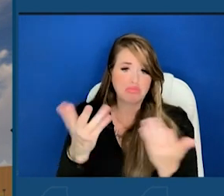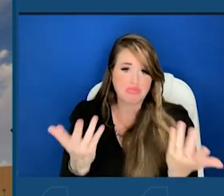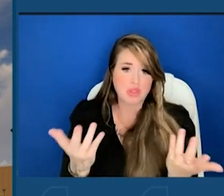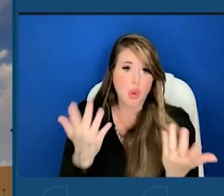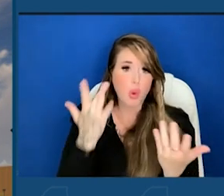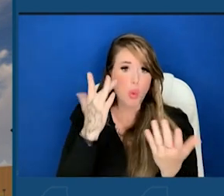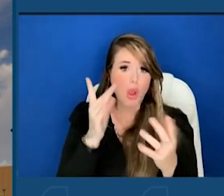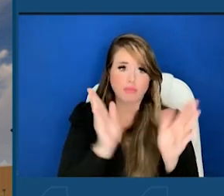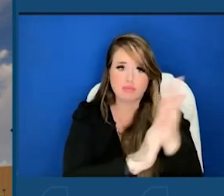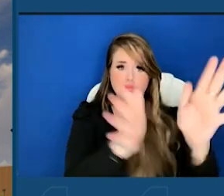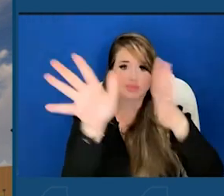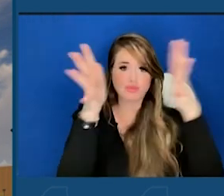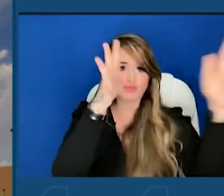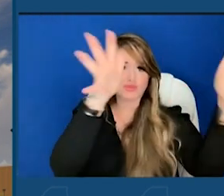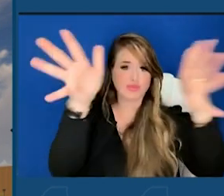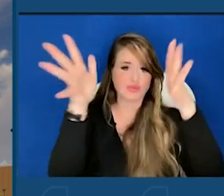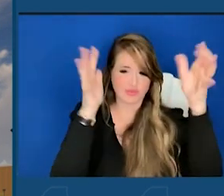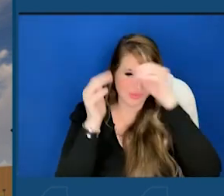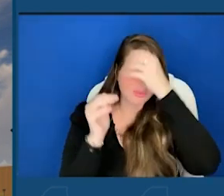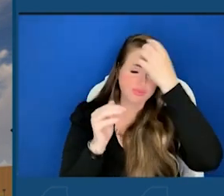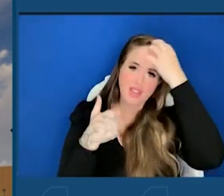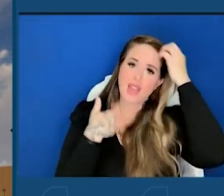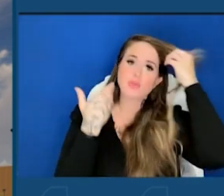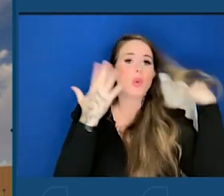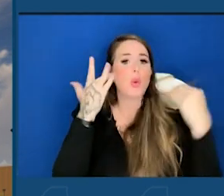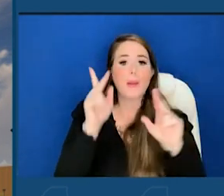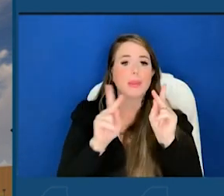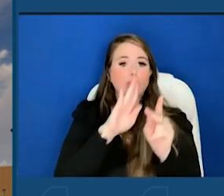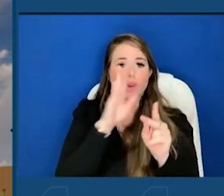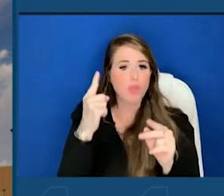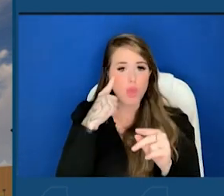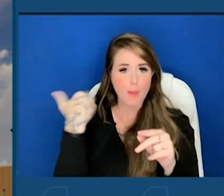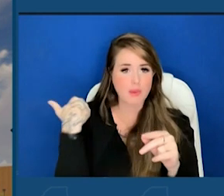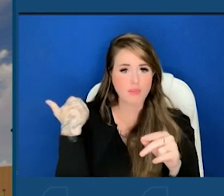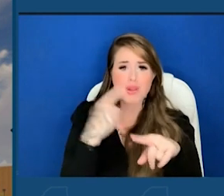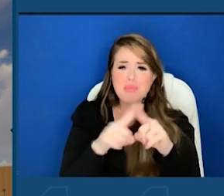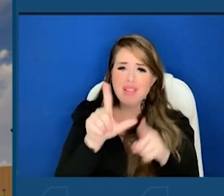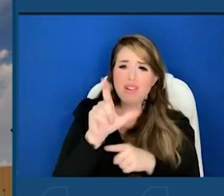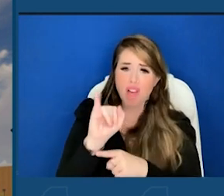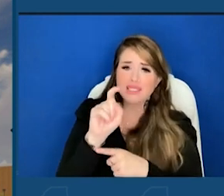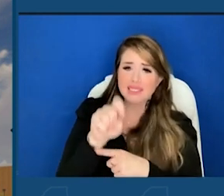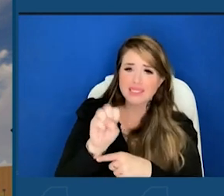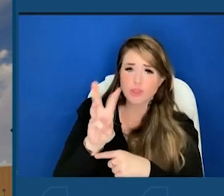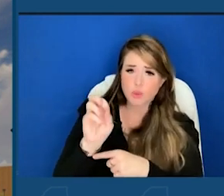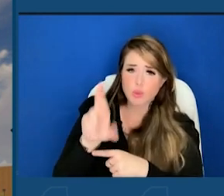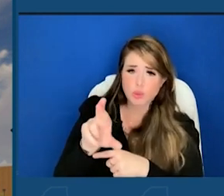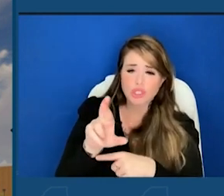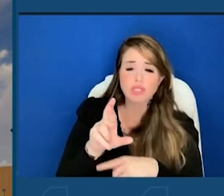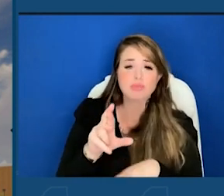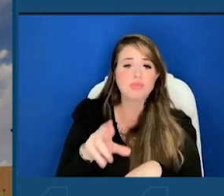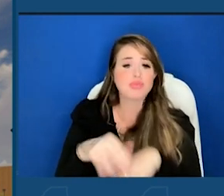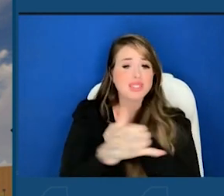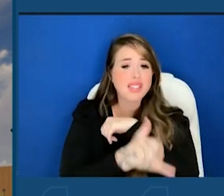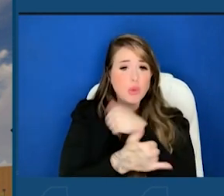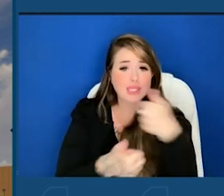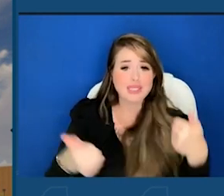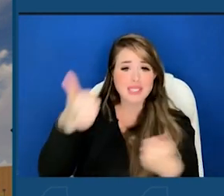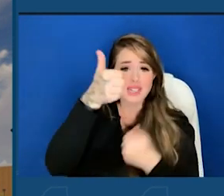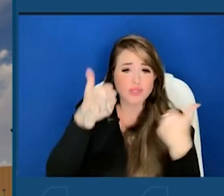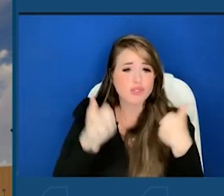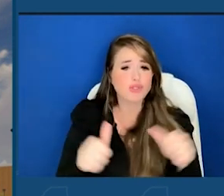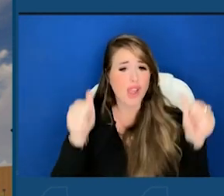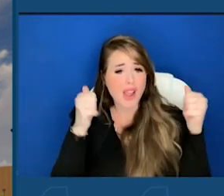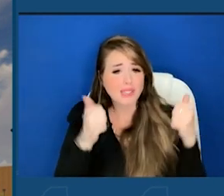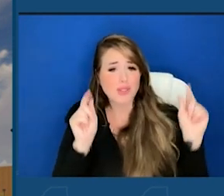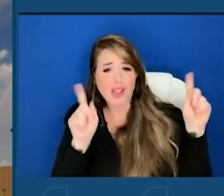sewers a long time ago, but Long Island needs sewers. The county executive's been trying and trying and trying.